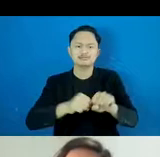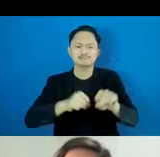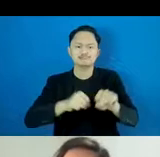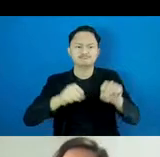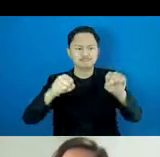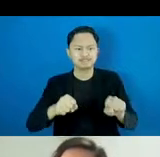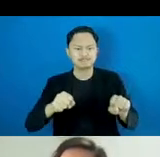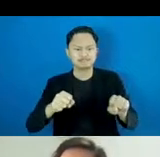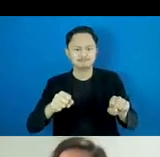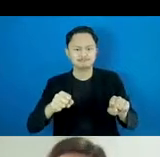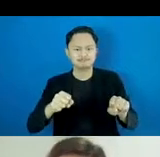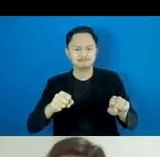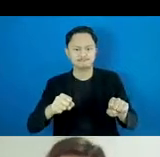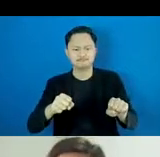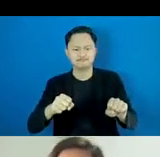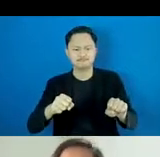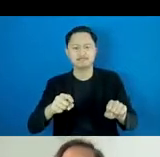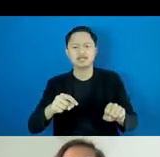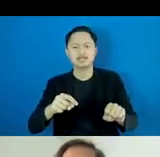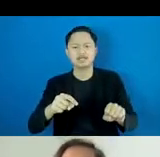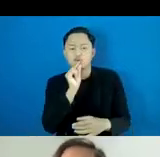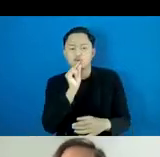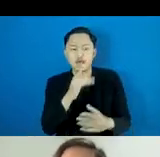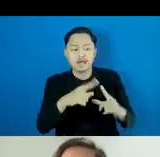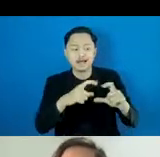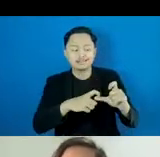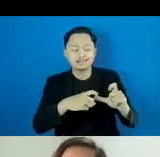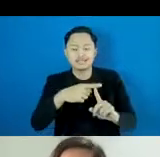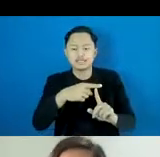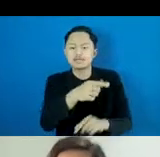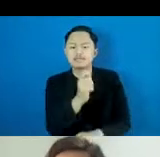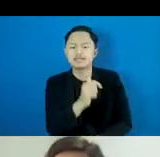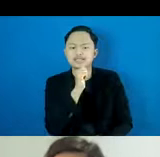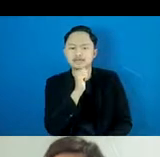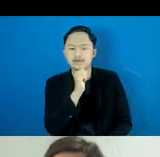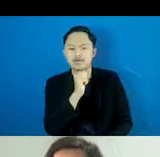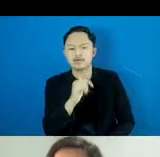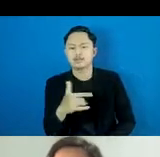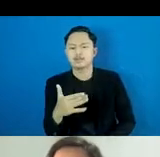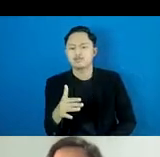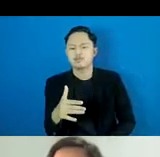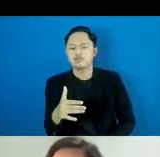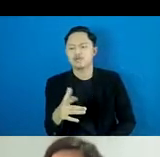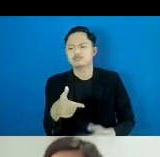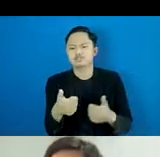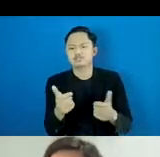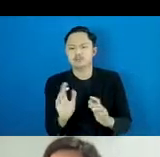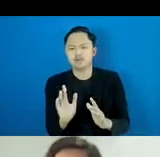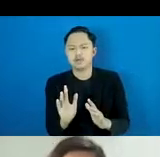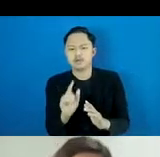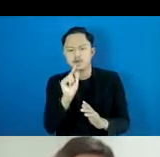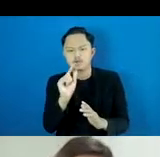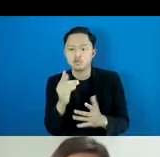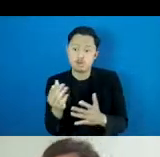this company is willing to buy these assets and make these assets available through a leasing to